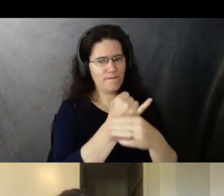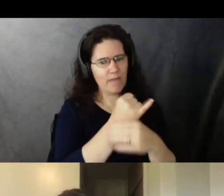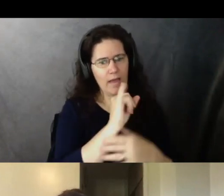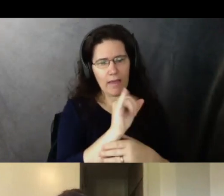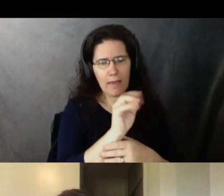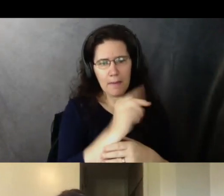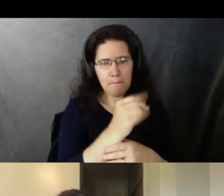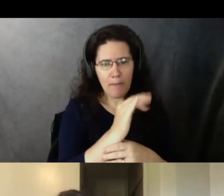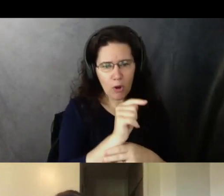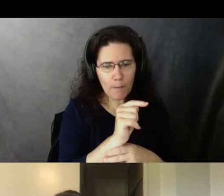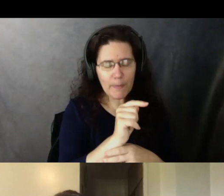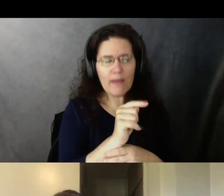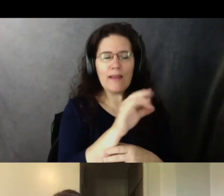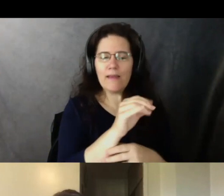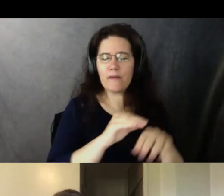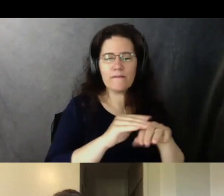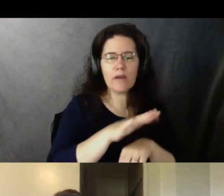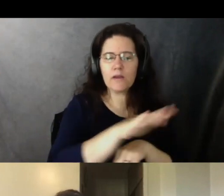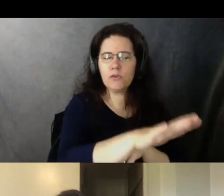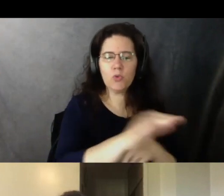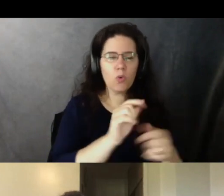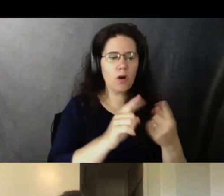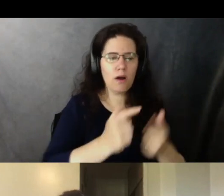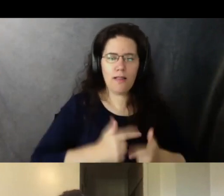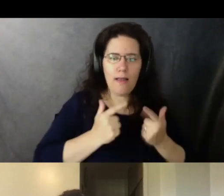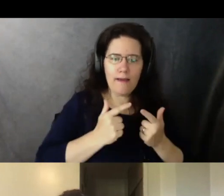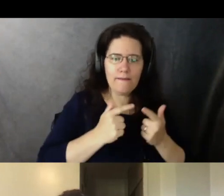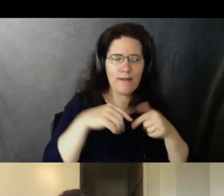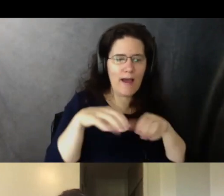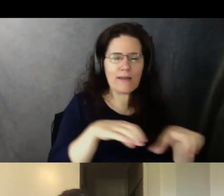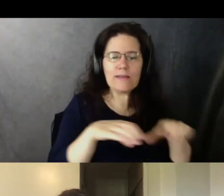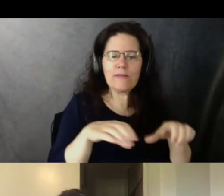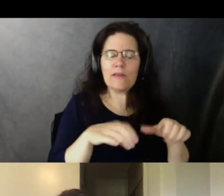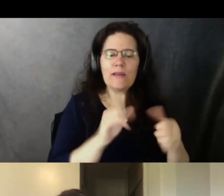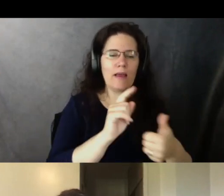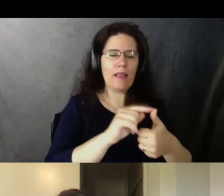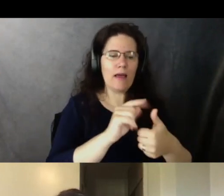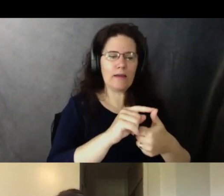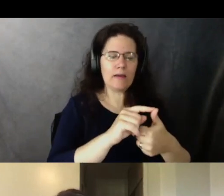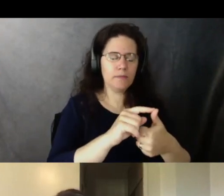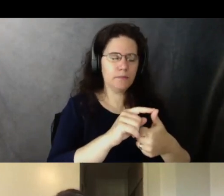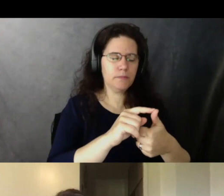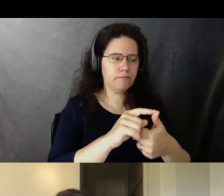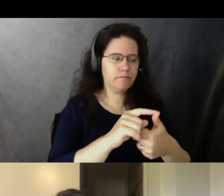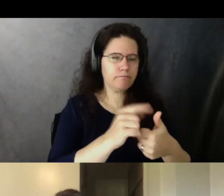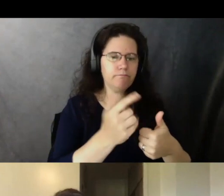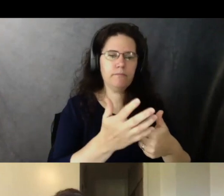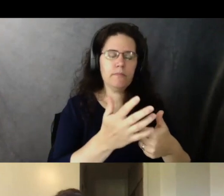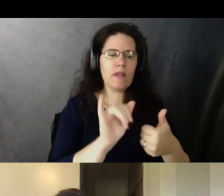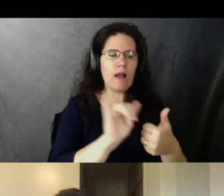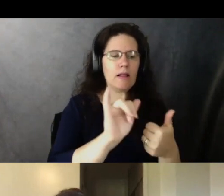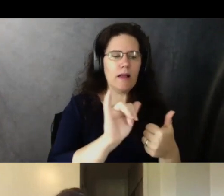or more major life activities. And major life activities means essentially things